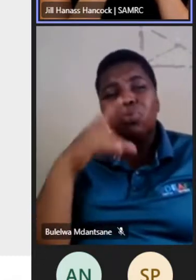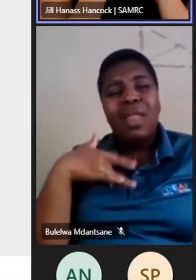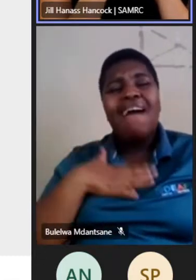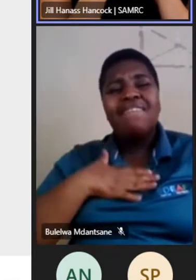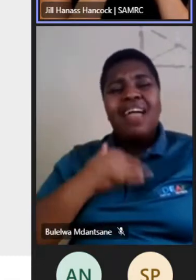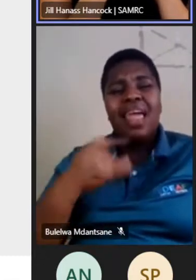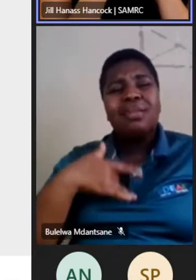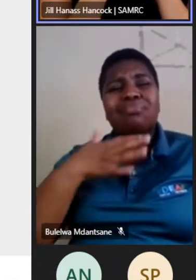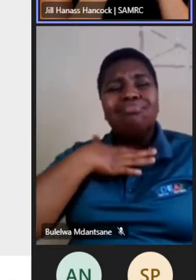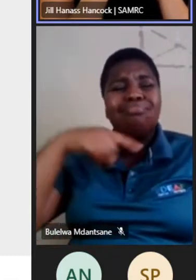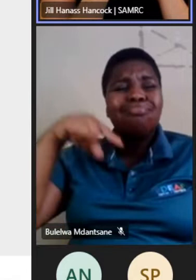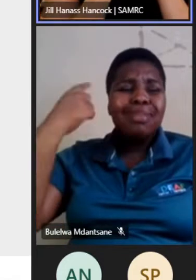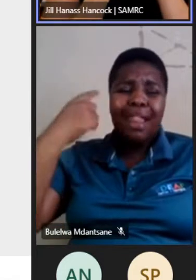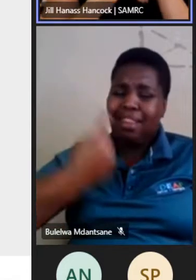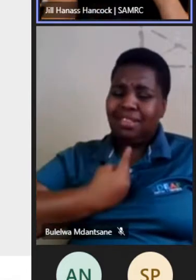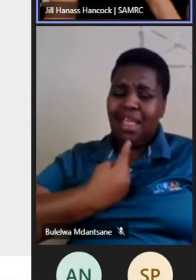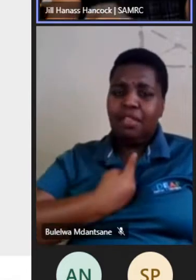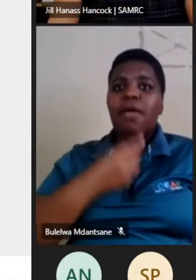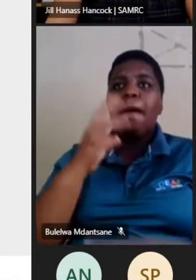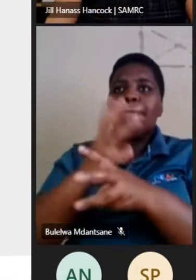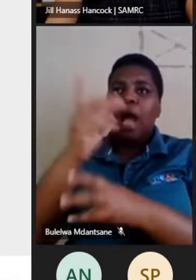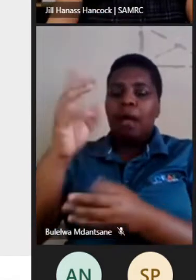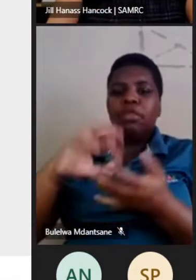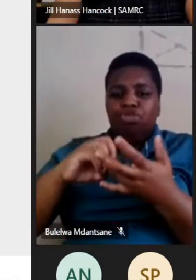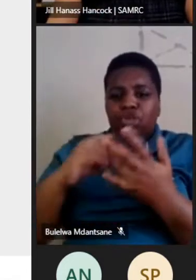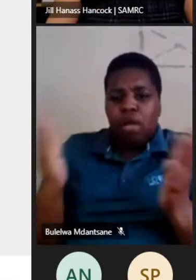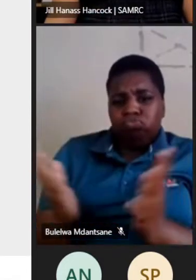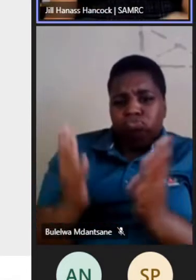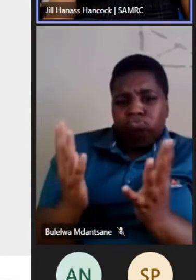Then she would motivate me and uplift me.